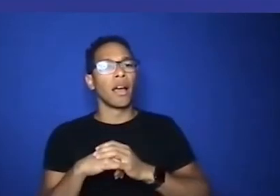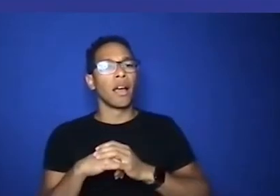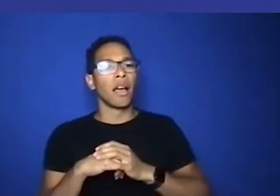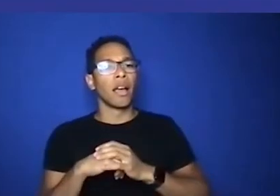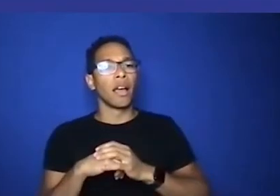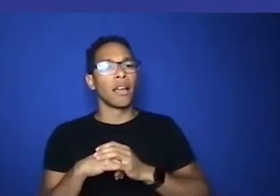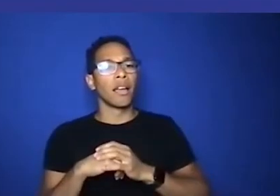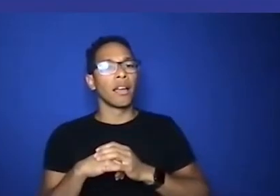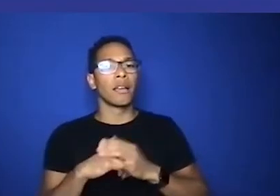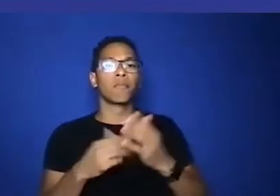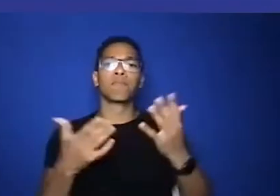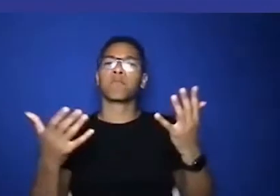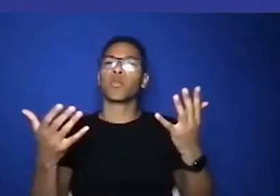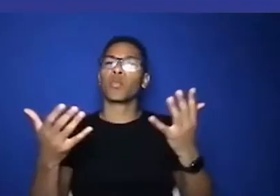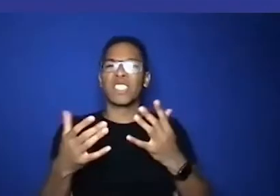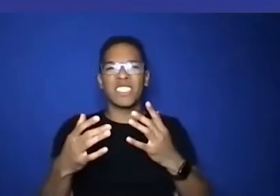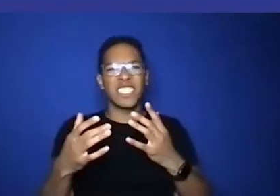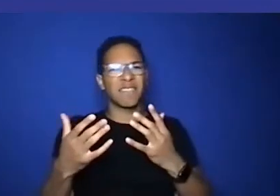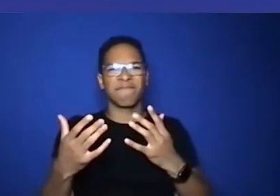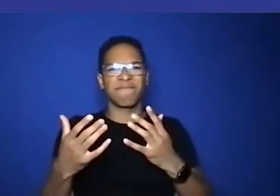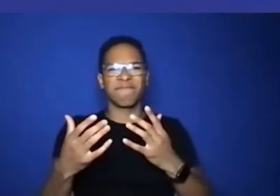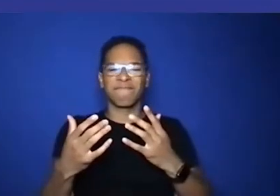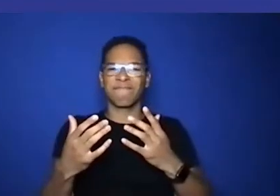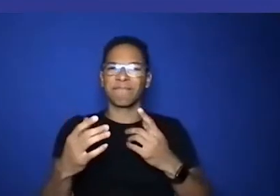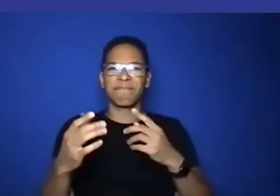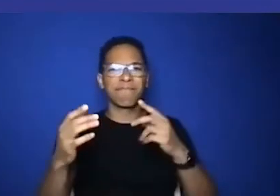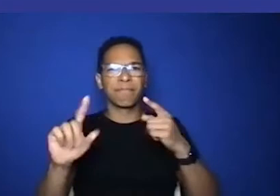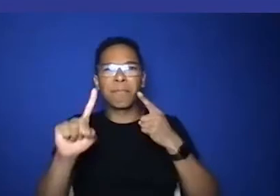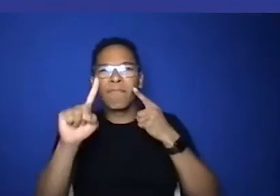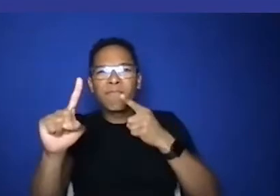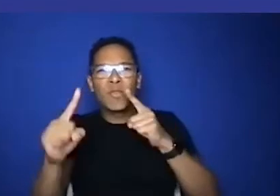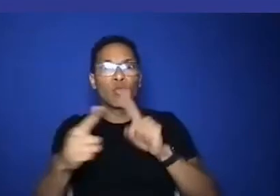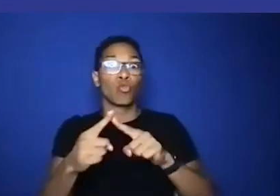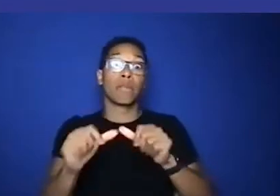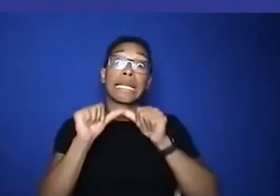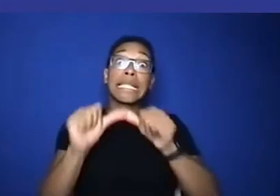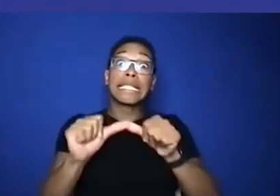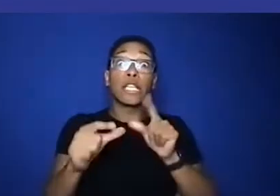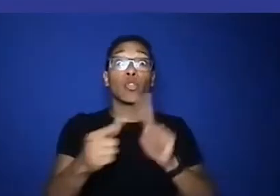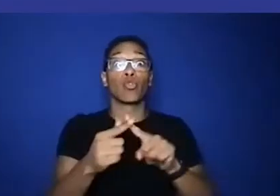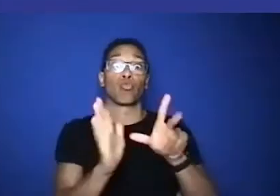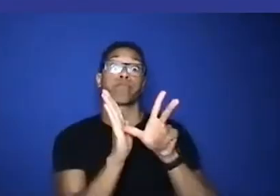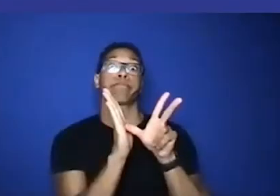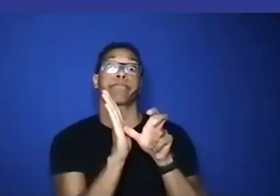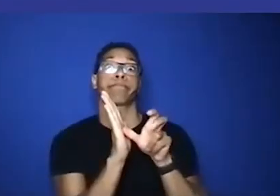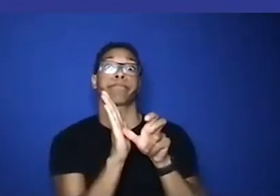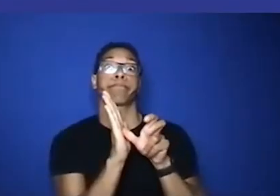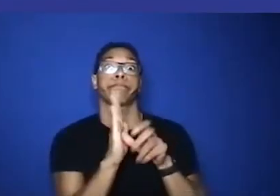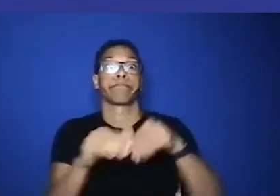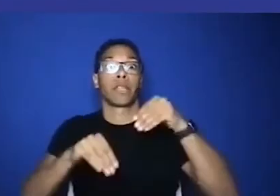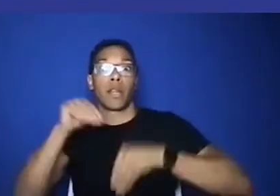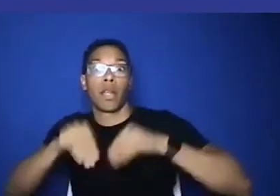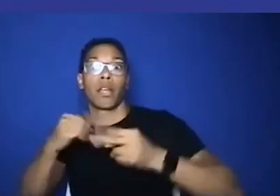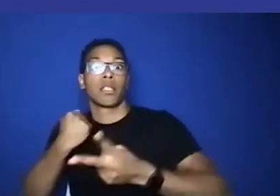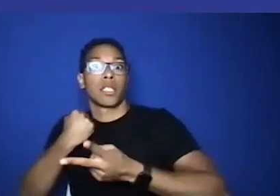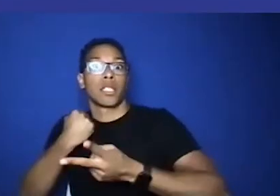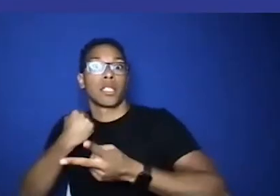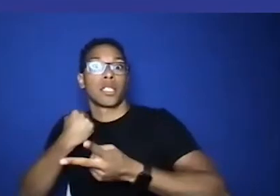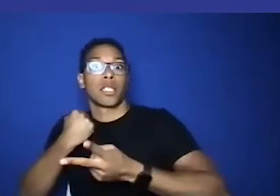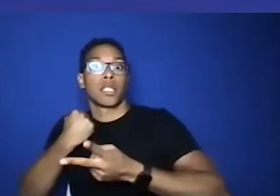what is the desire to constantly accumulate and possess and record and document? Where does that come? What is that, and what is that in response